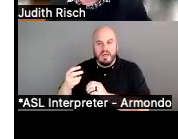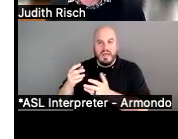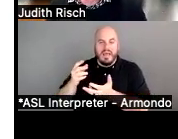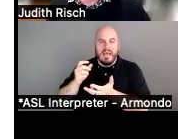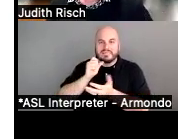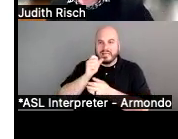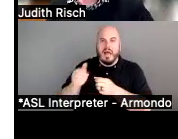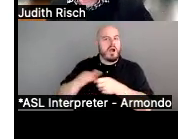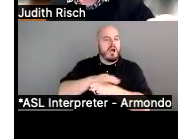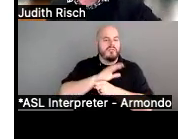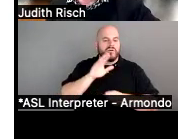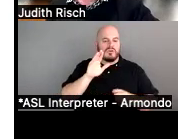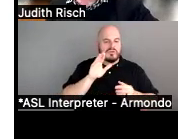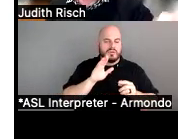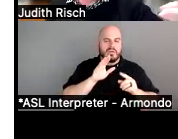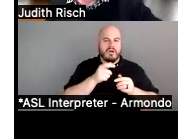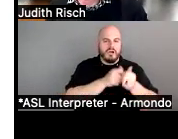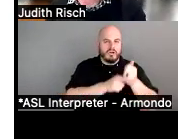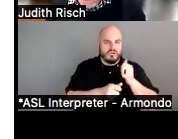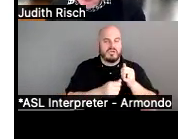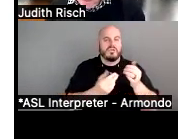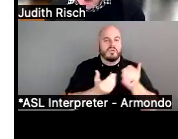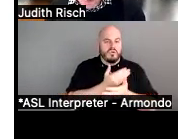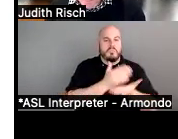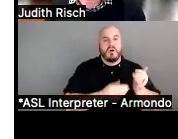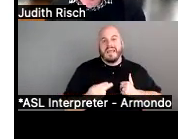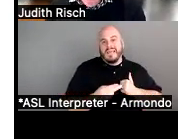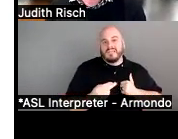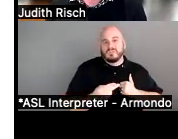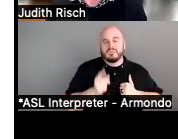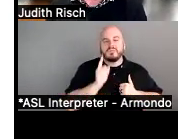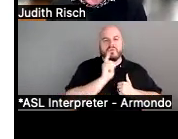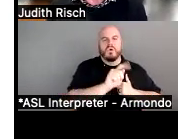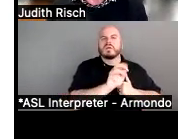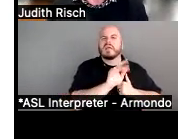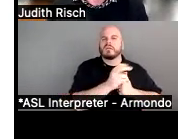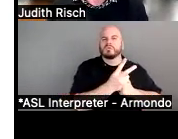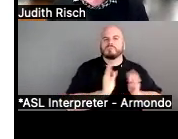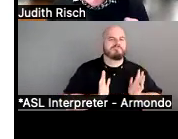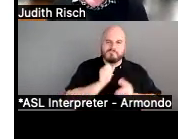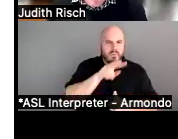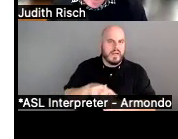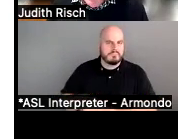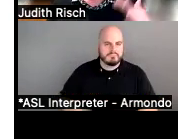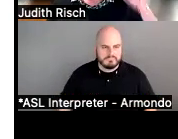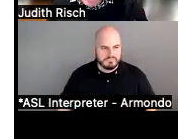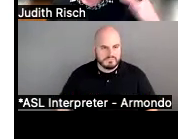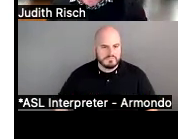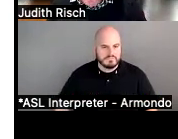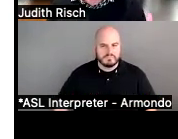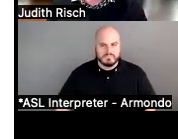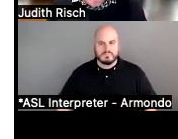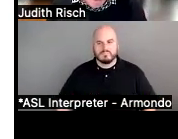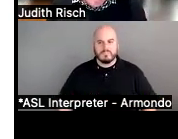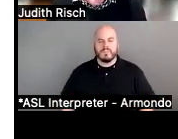under the new Part H of the Title II regulations. That doesn't mean, and I'm going to say this